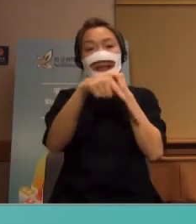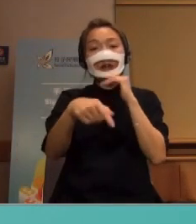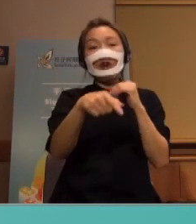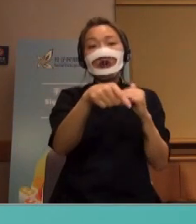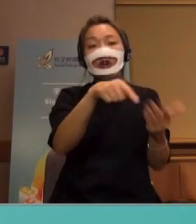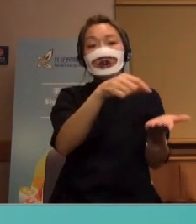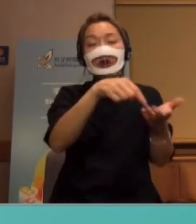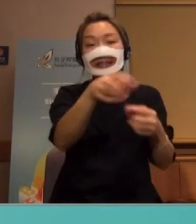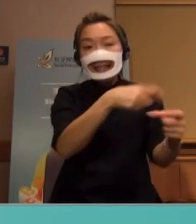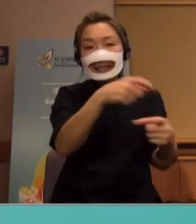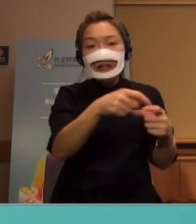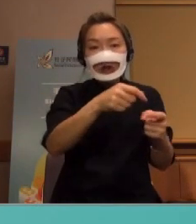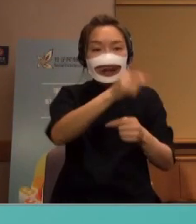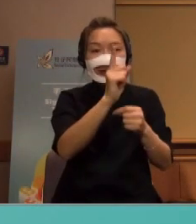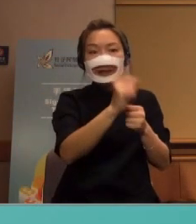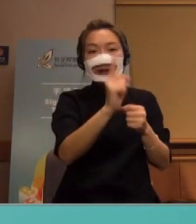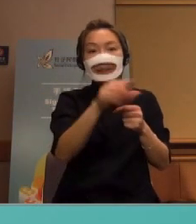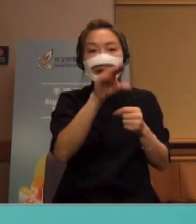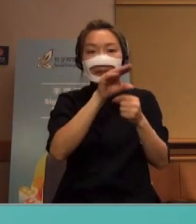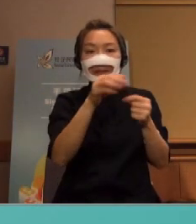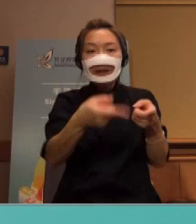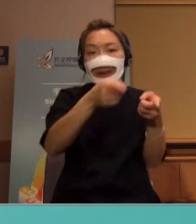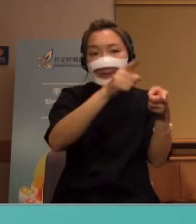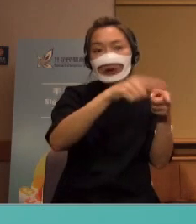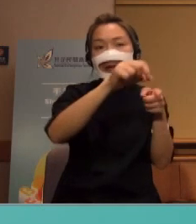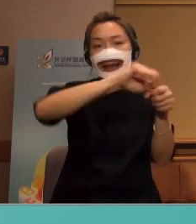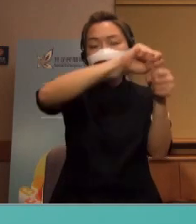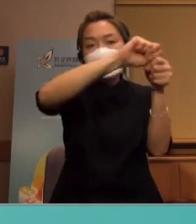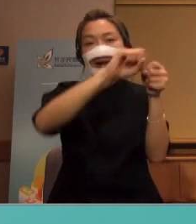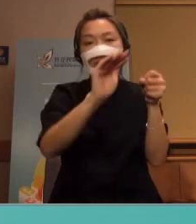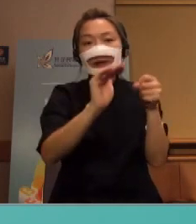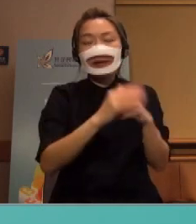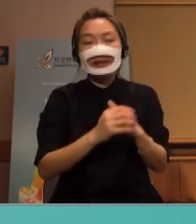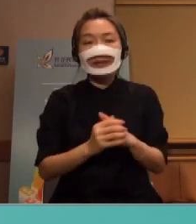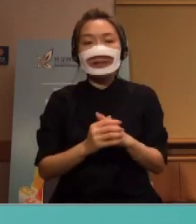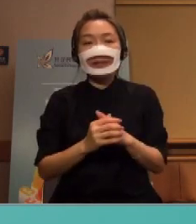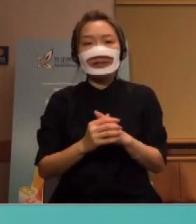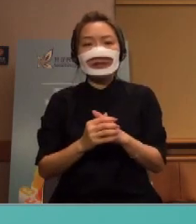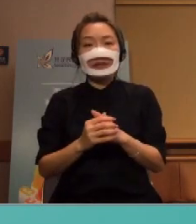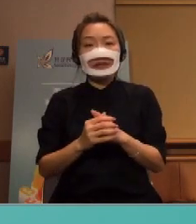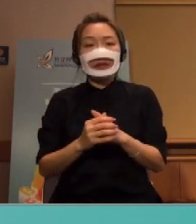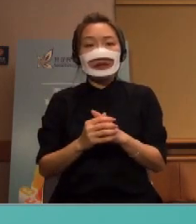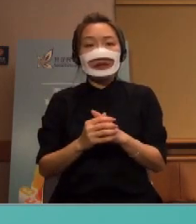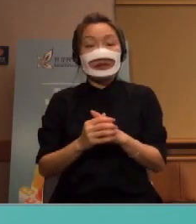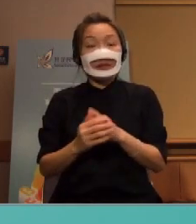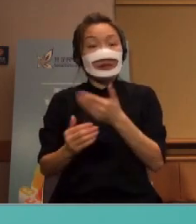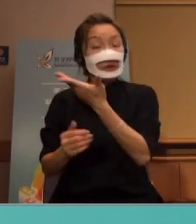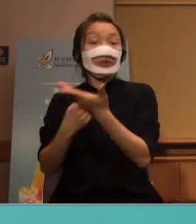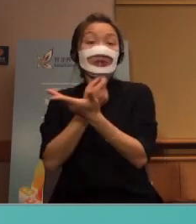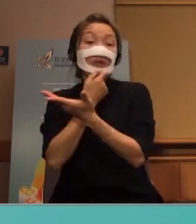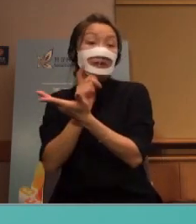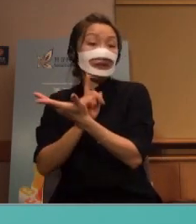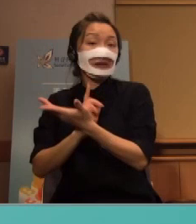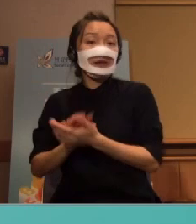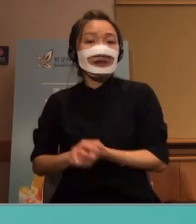Where does the blockchain fit in? So one of the key exciting things I really find stimulating is actually the key things you need to do with the